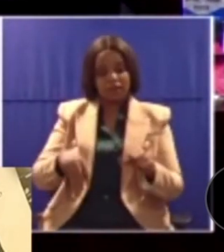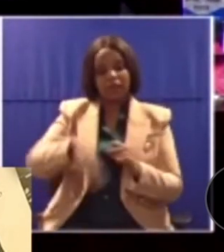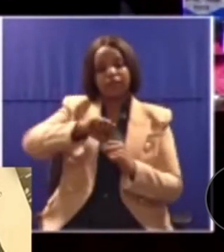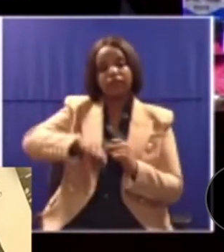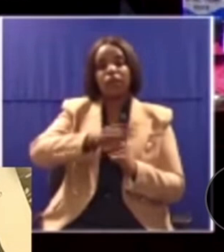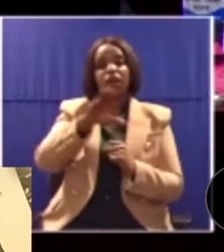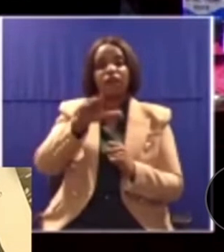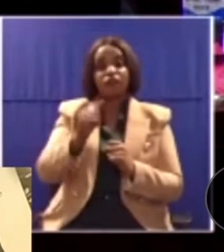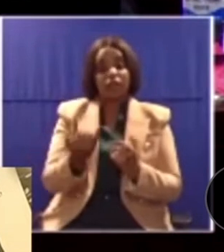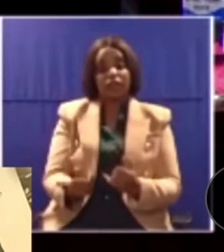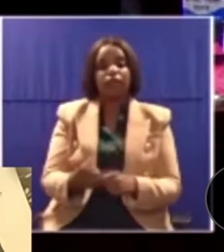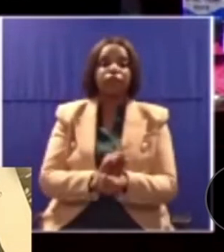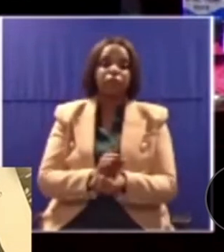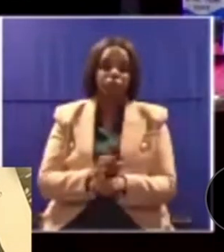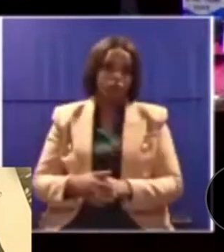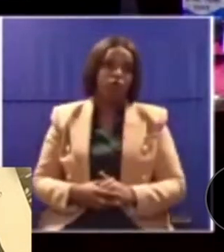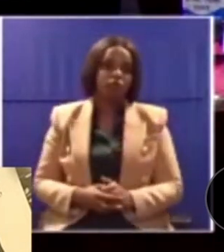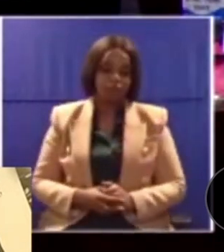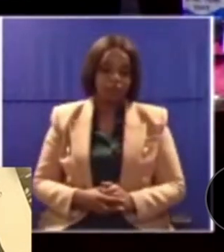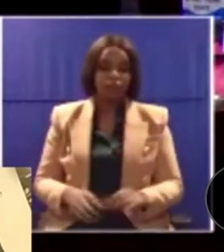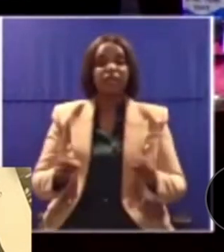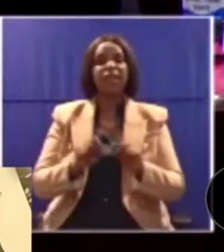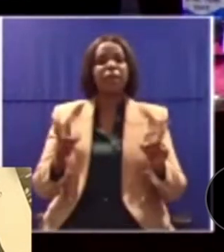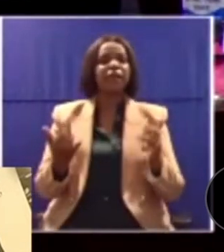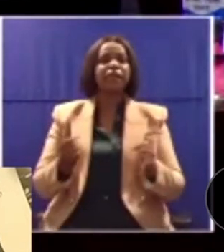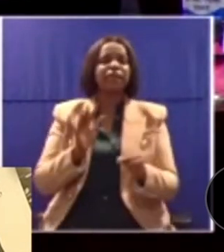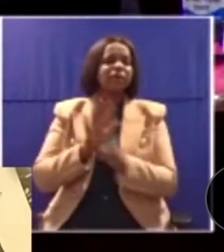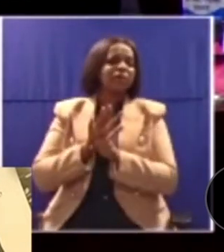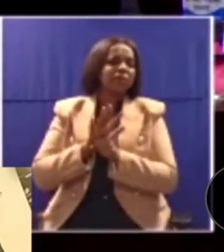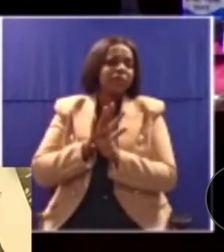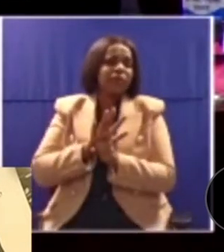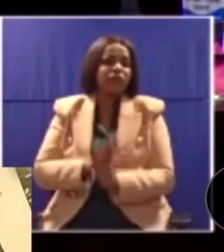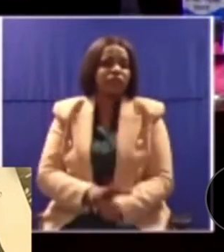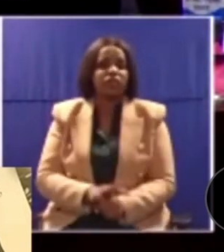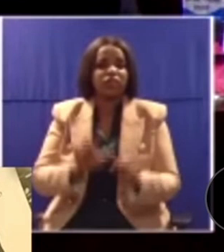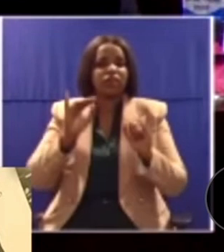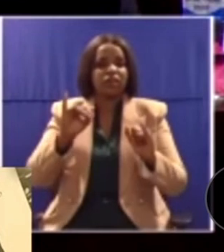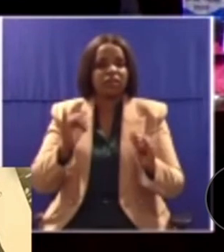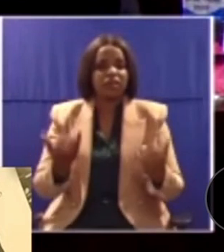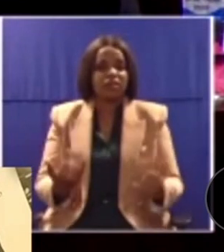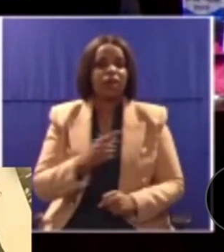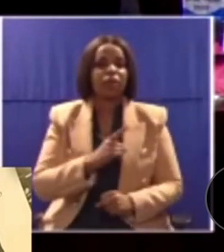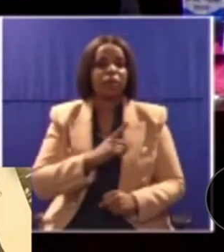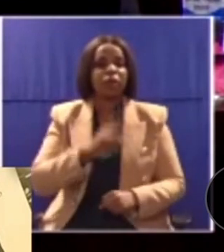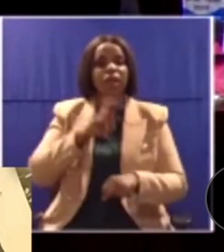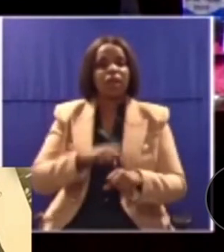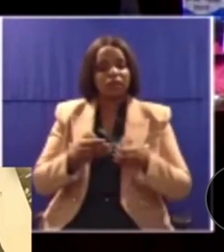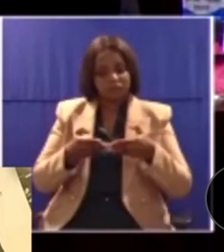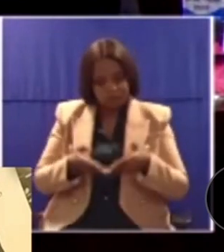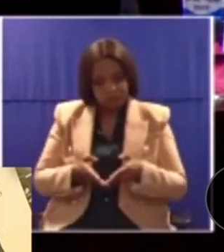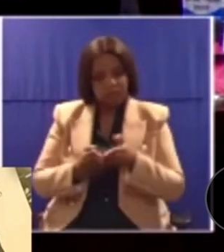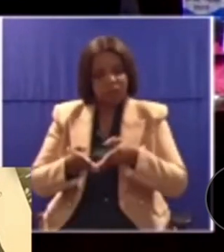is a pressure, the pressure mounts to export unbeneficiated ore in a need to get